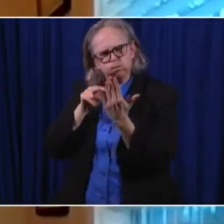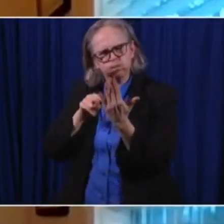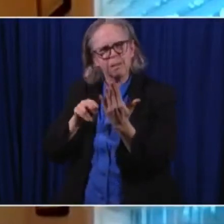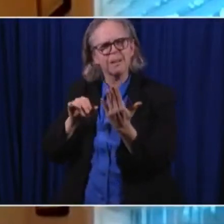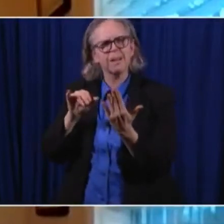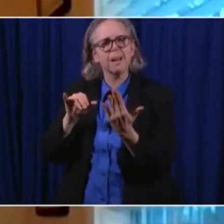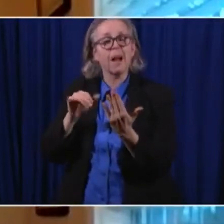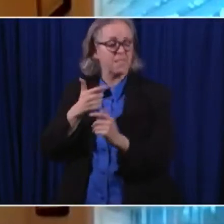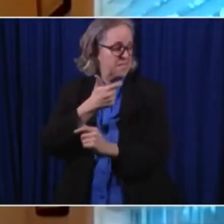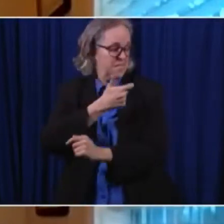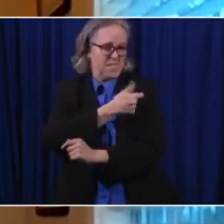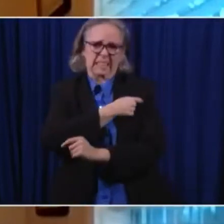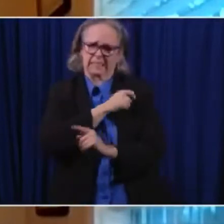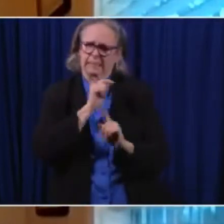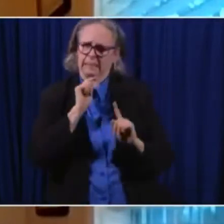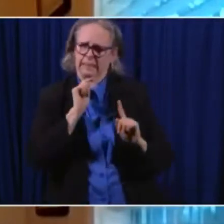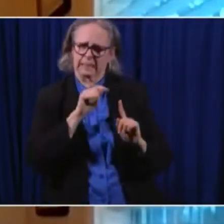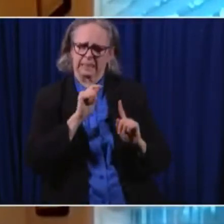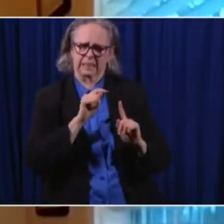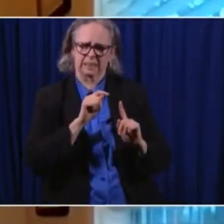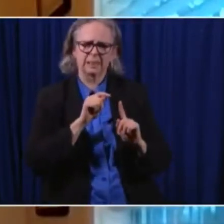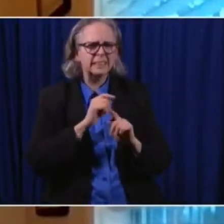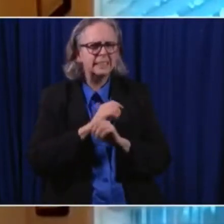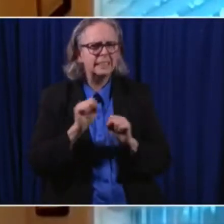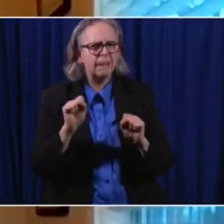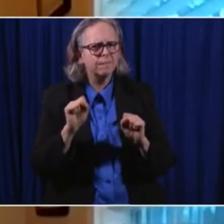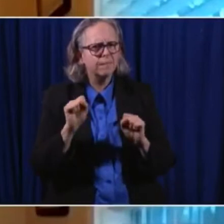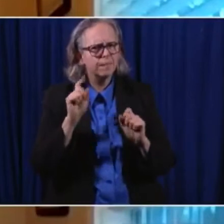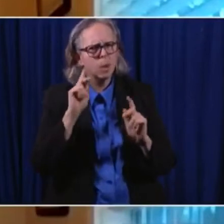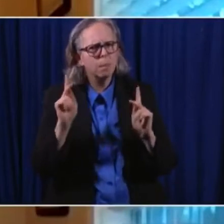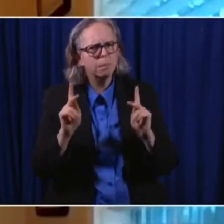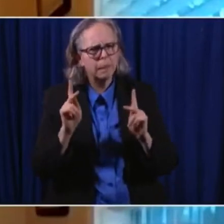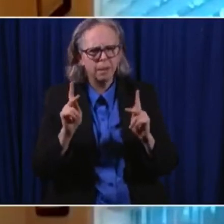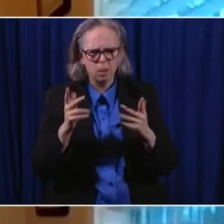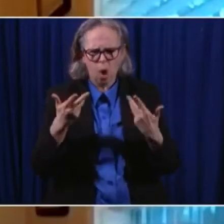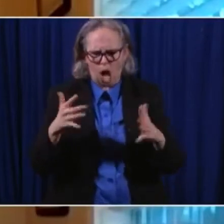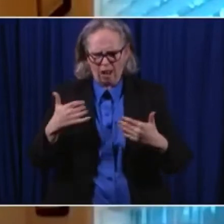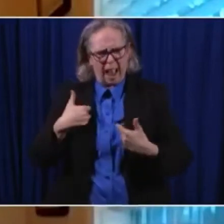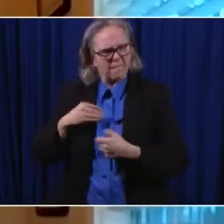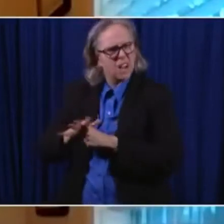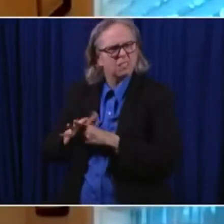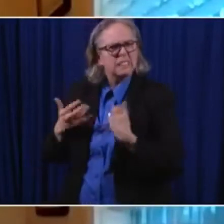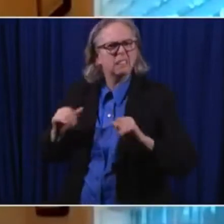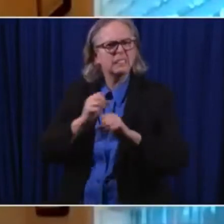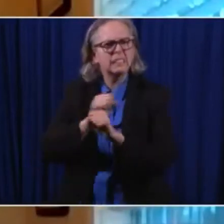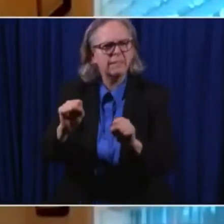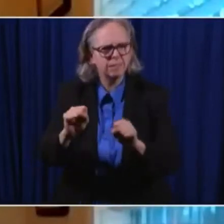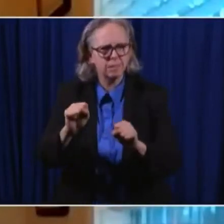for those individuals and effective. So rather than